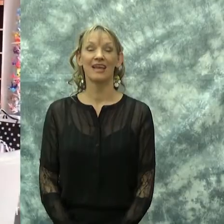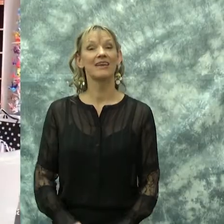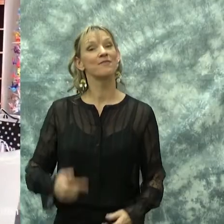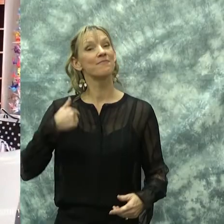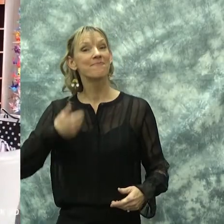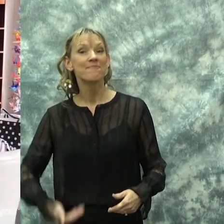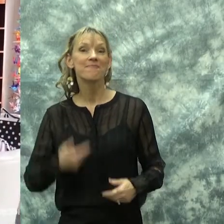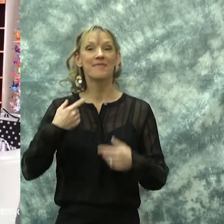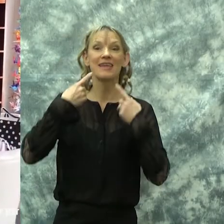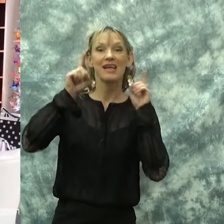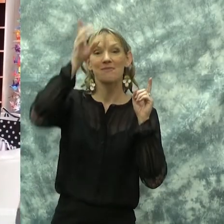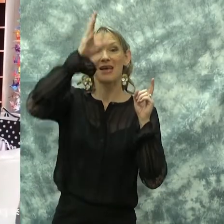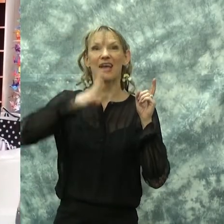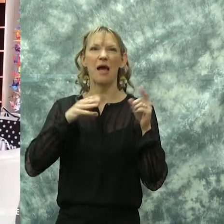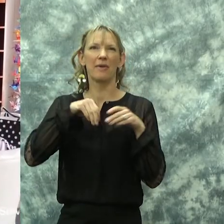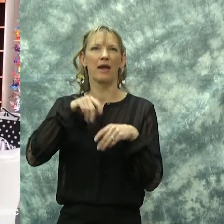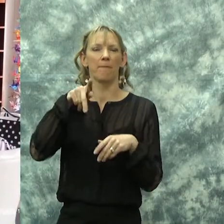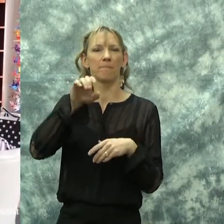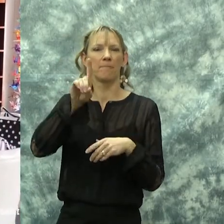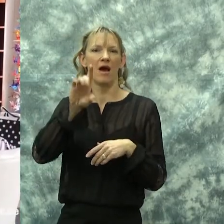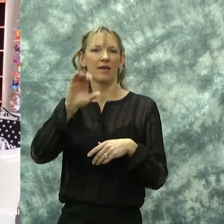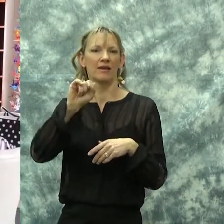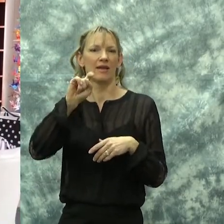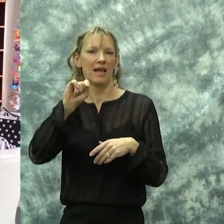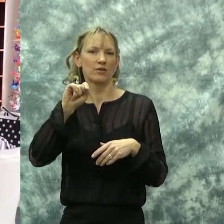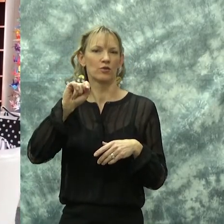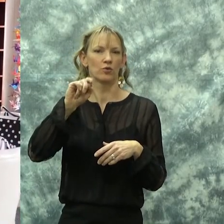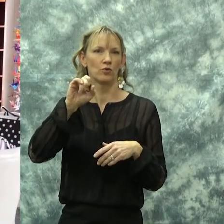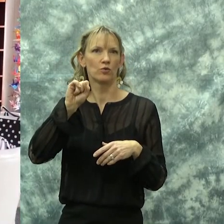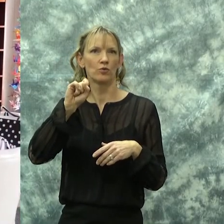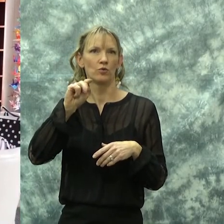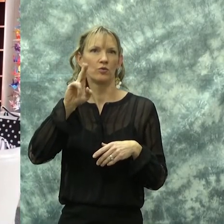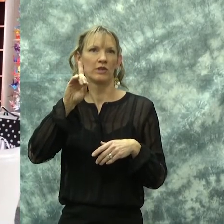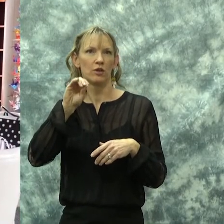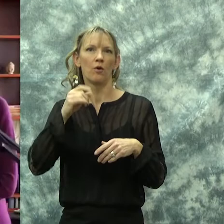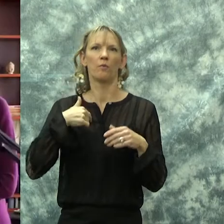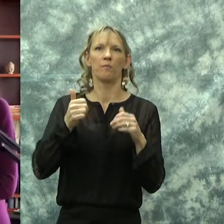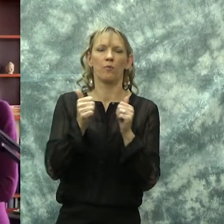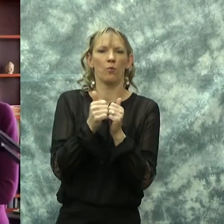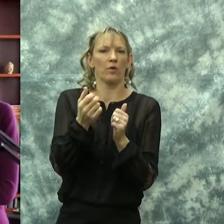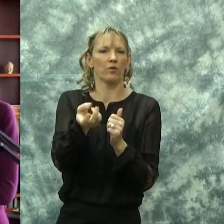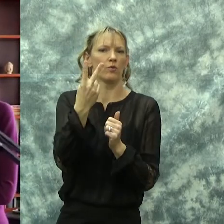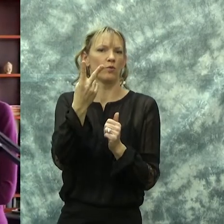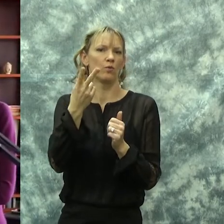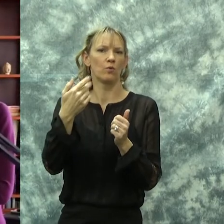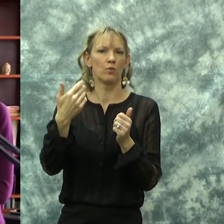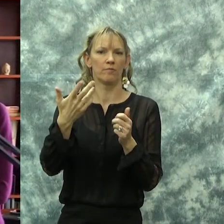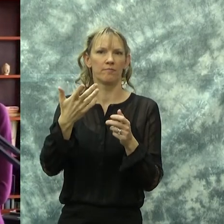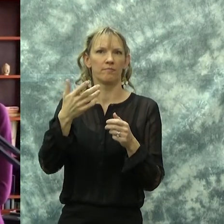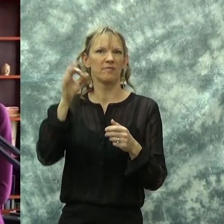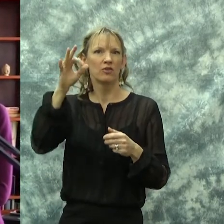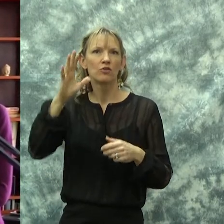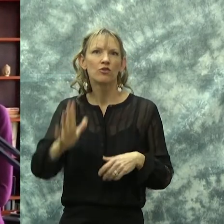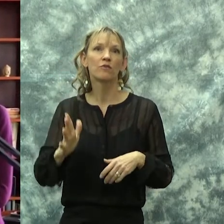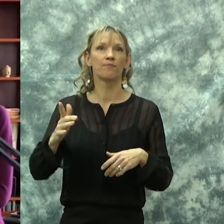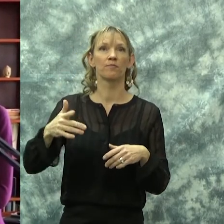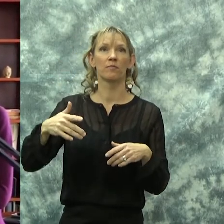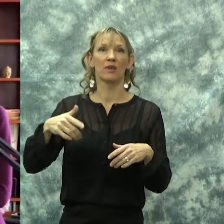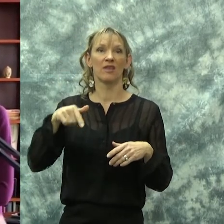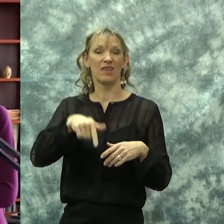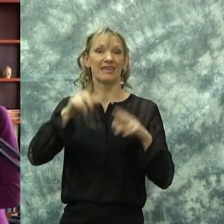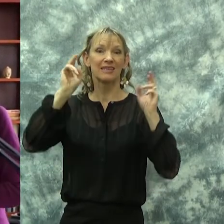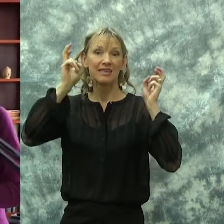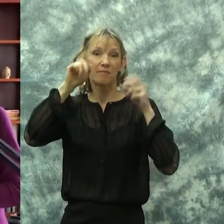So this is the announcement guy. I'm in the podcast studio here with my friends Reverend Lynn and Reverend Kate. Our new initiative this year for church-wide is health